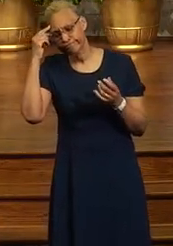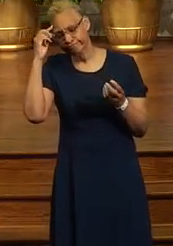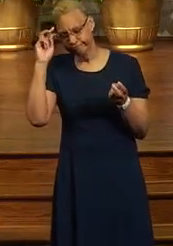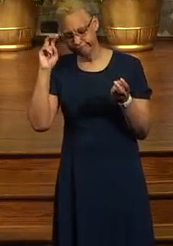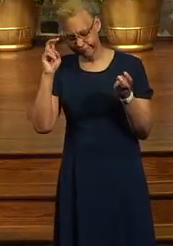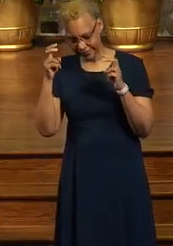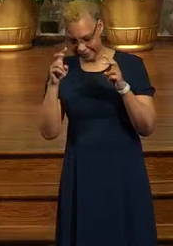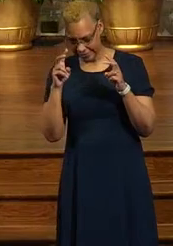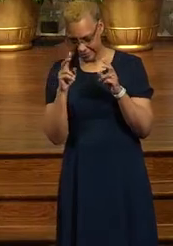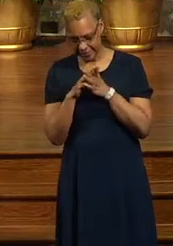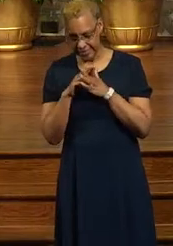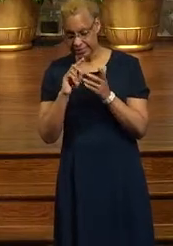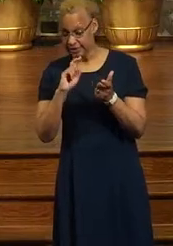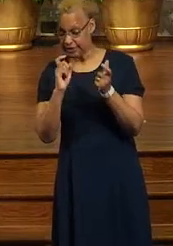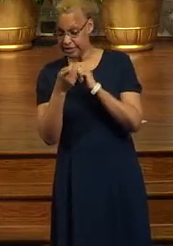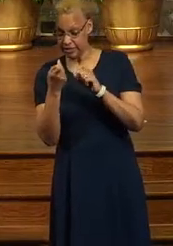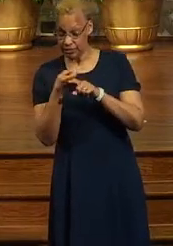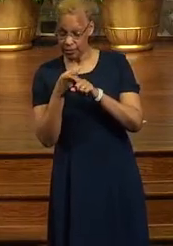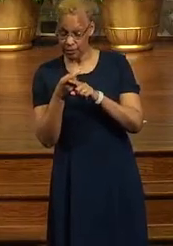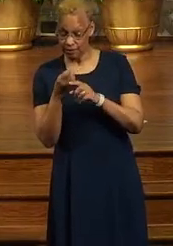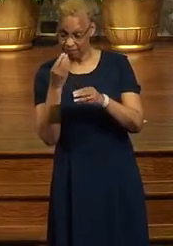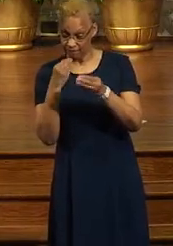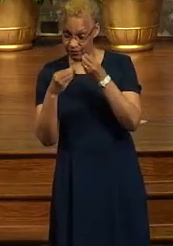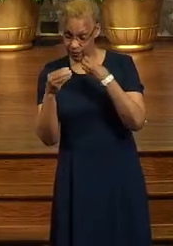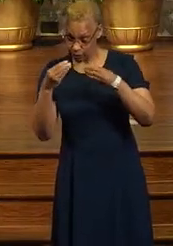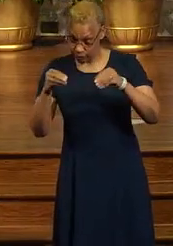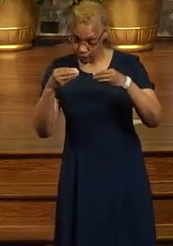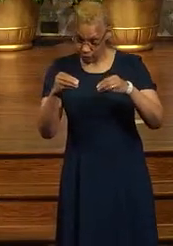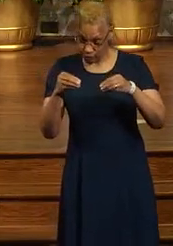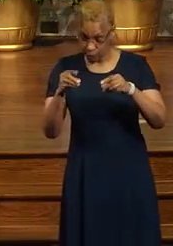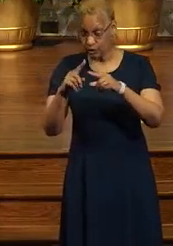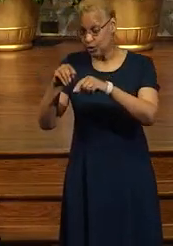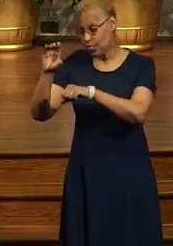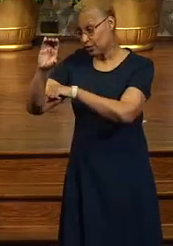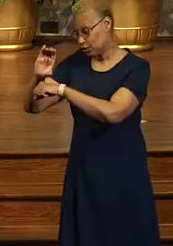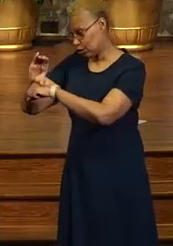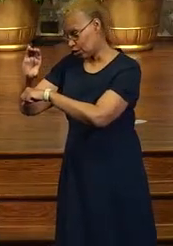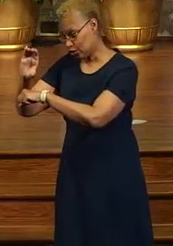from the food store to the church.